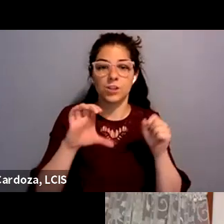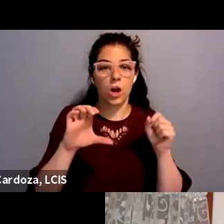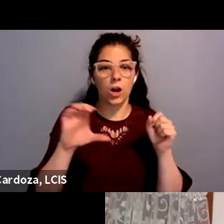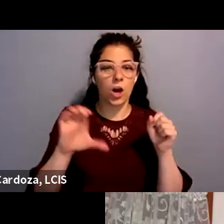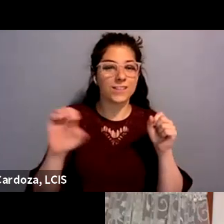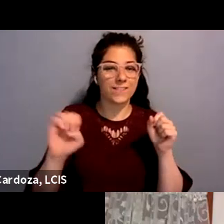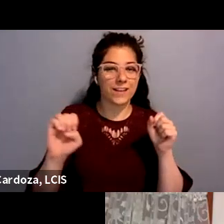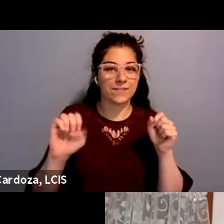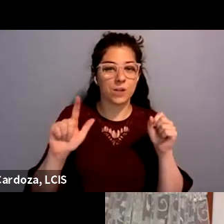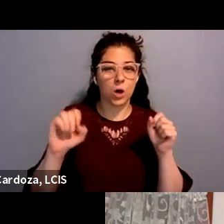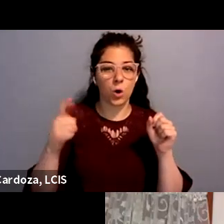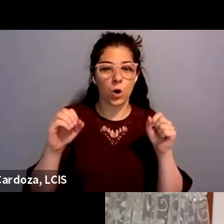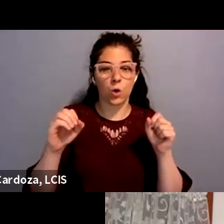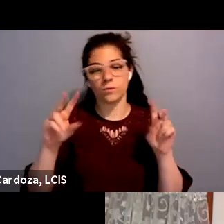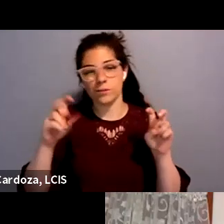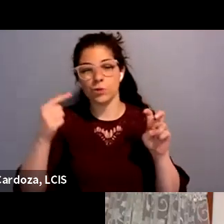a green screen kind of thing.